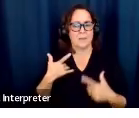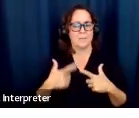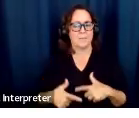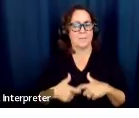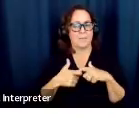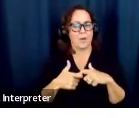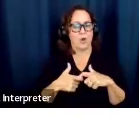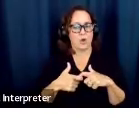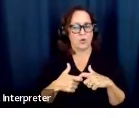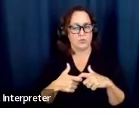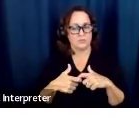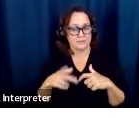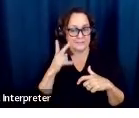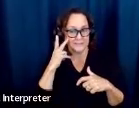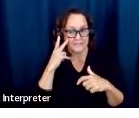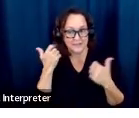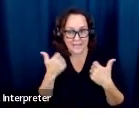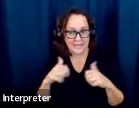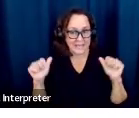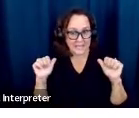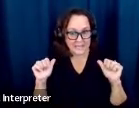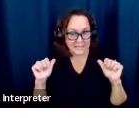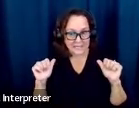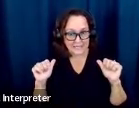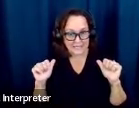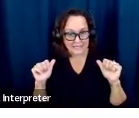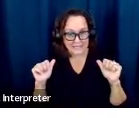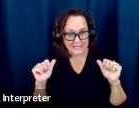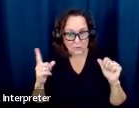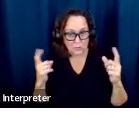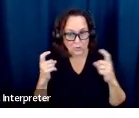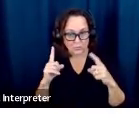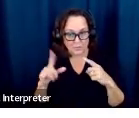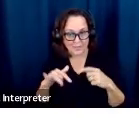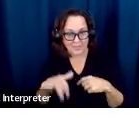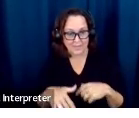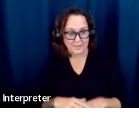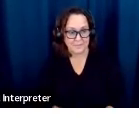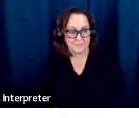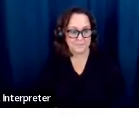service delivery safeguards before I move on to the next topic in Appendix C.